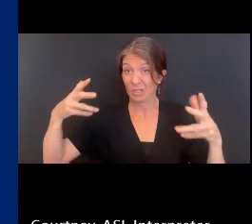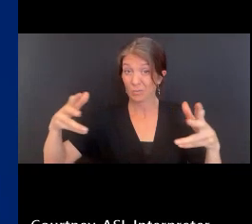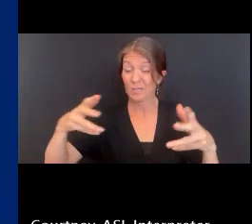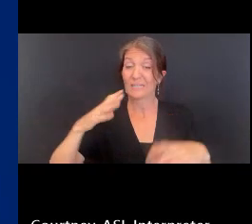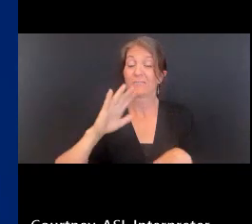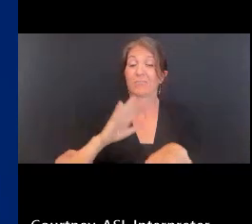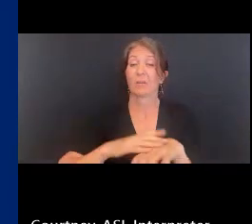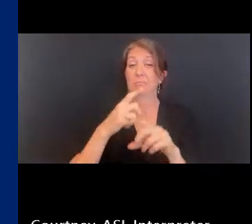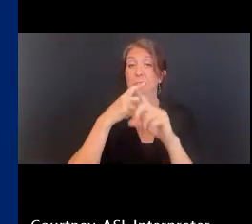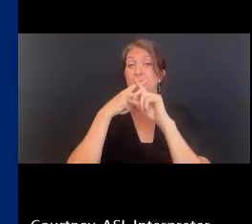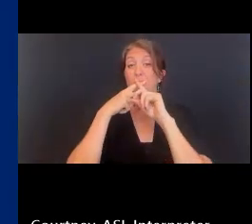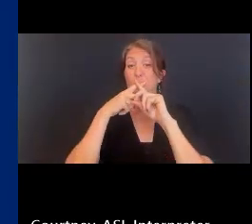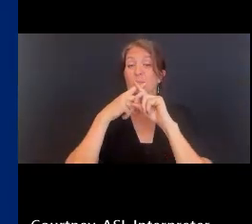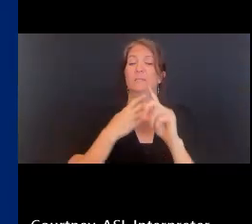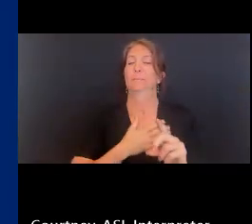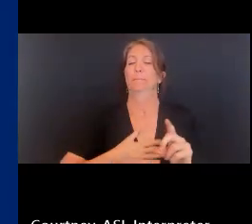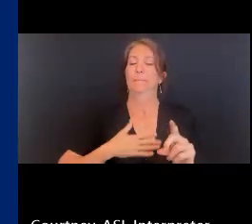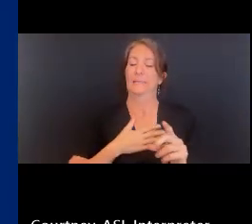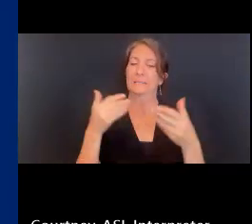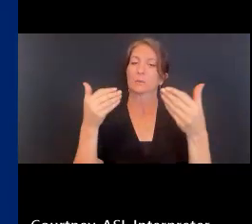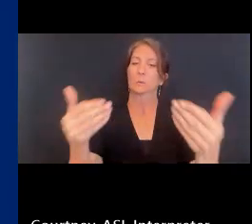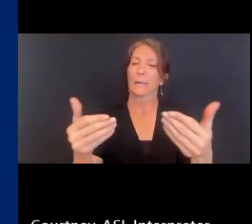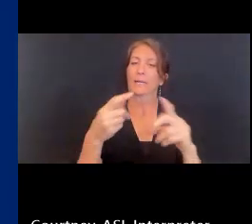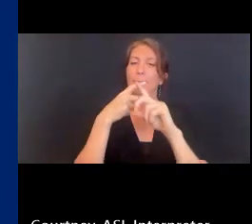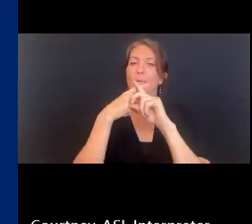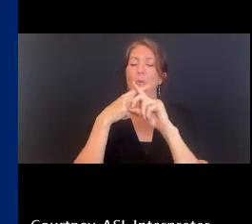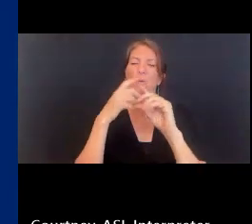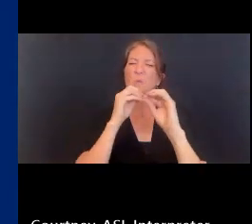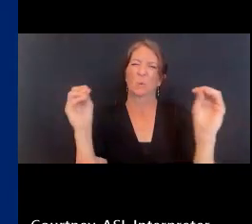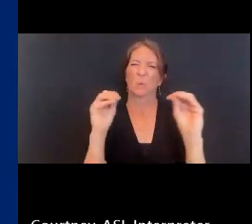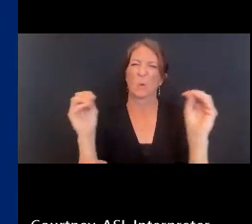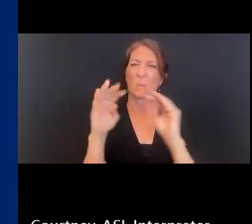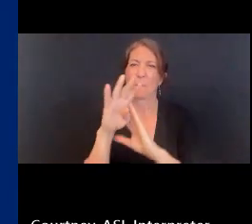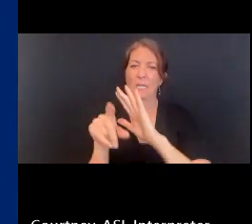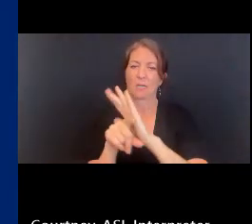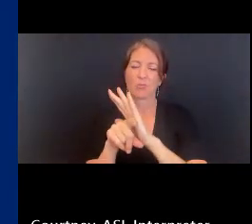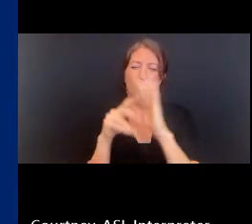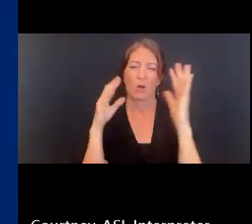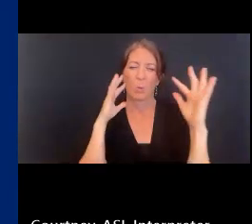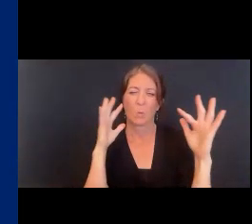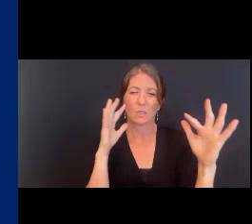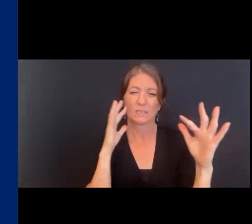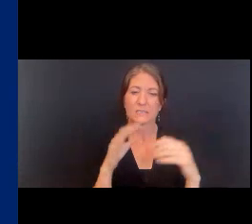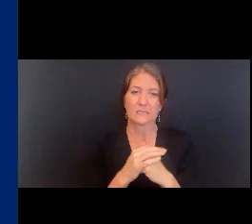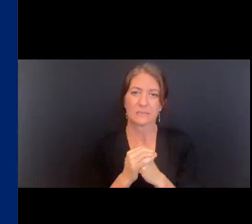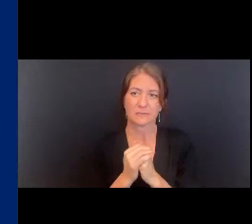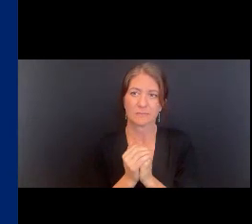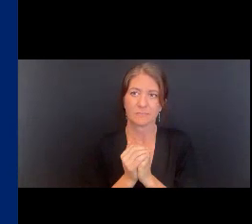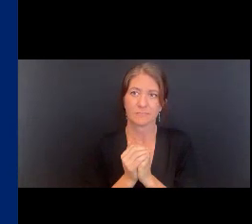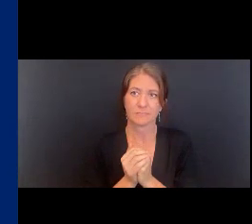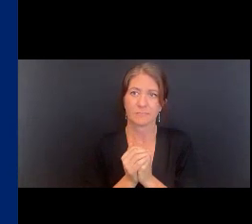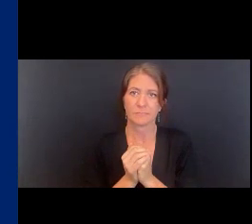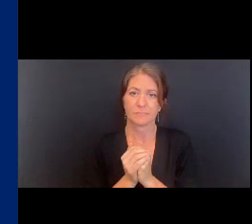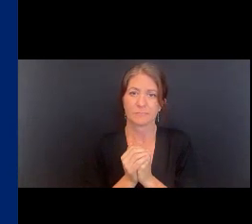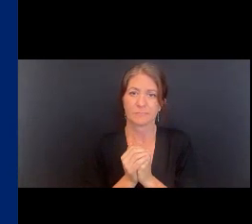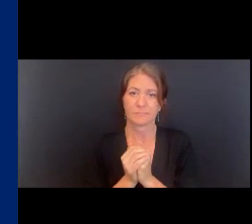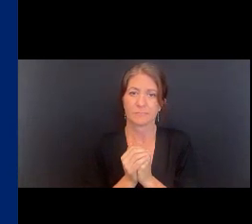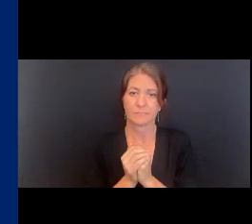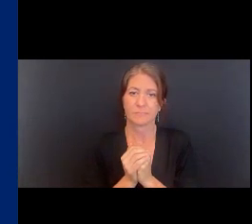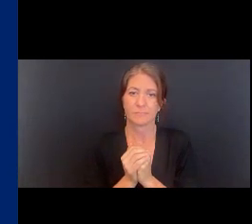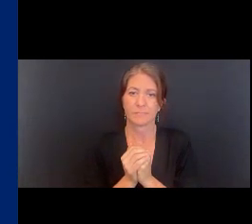we don't have any background noise as we're um, developing this webinar and presenting